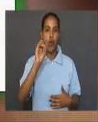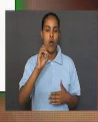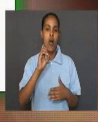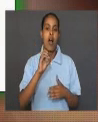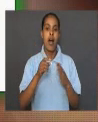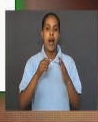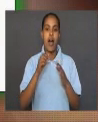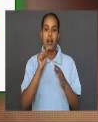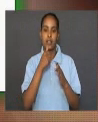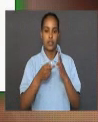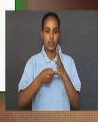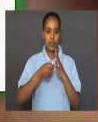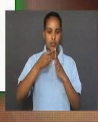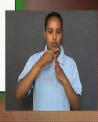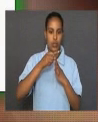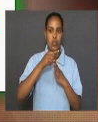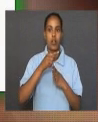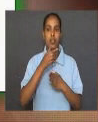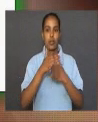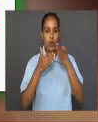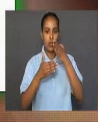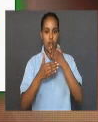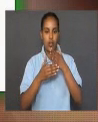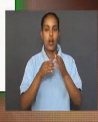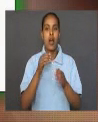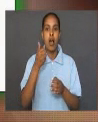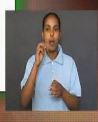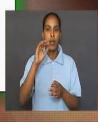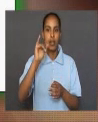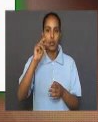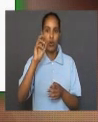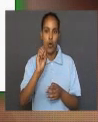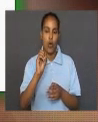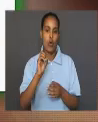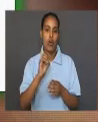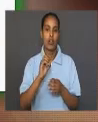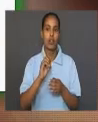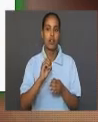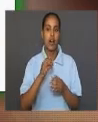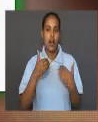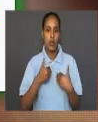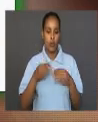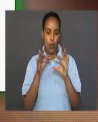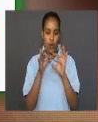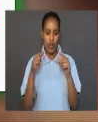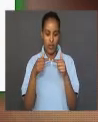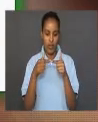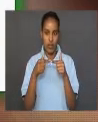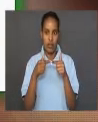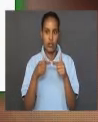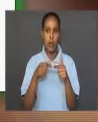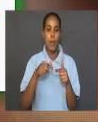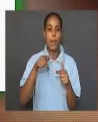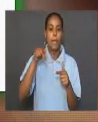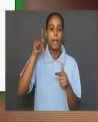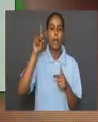sequence. It is the order in which the amino acid residues have been connected by